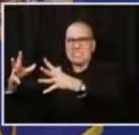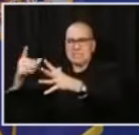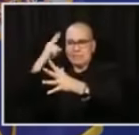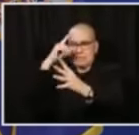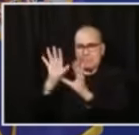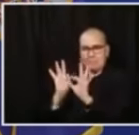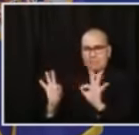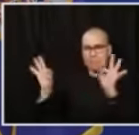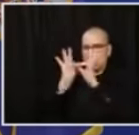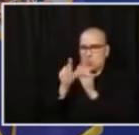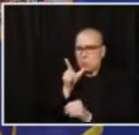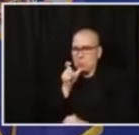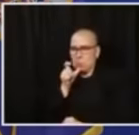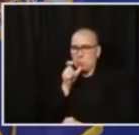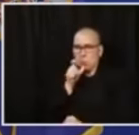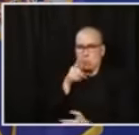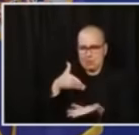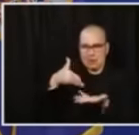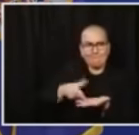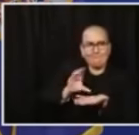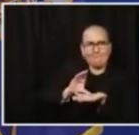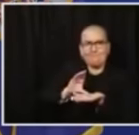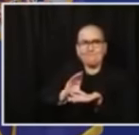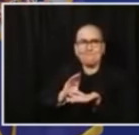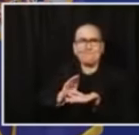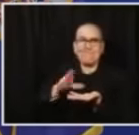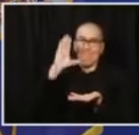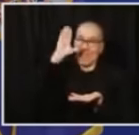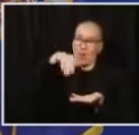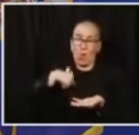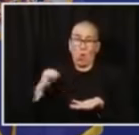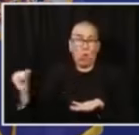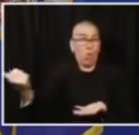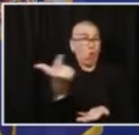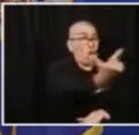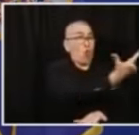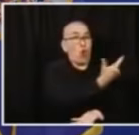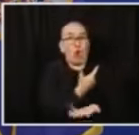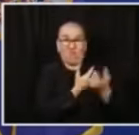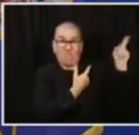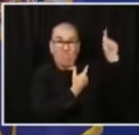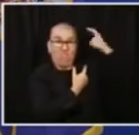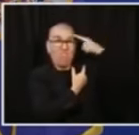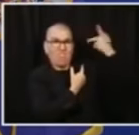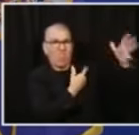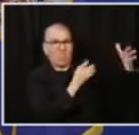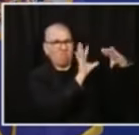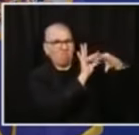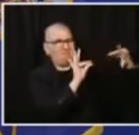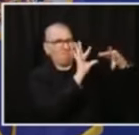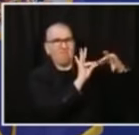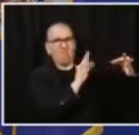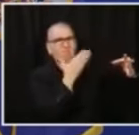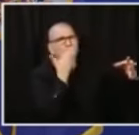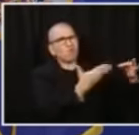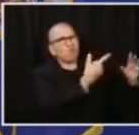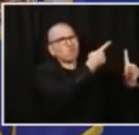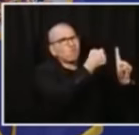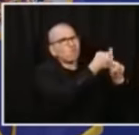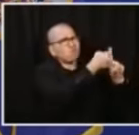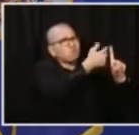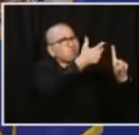And I think we are all feeling, and the governor certainly expressed it well, some increased